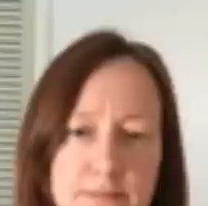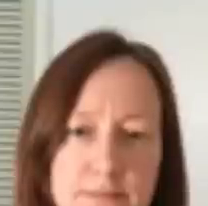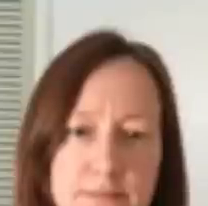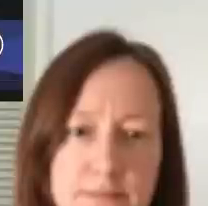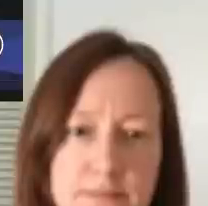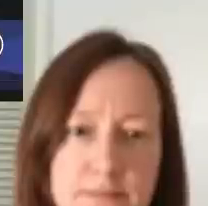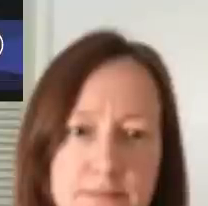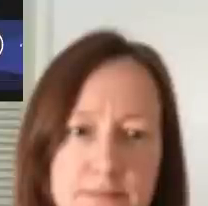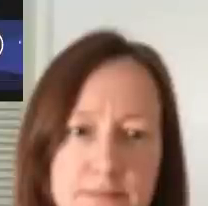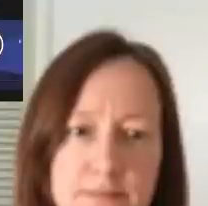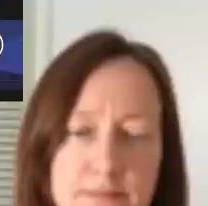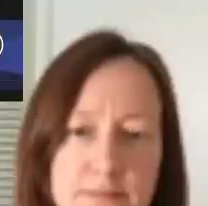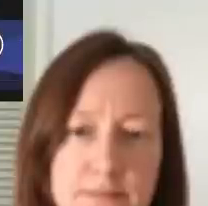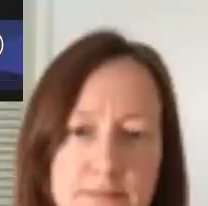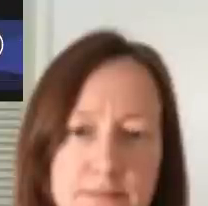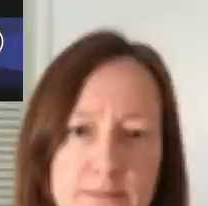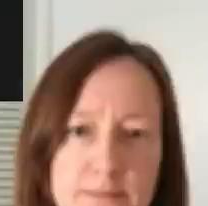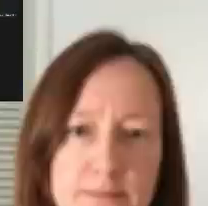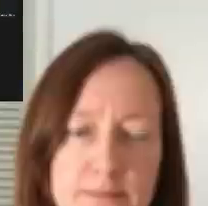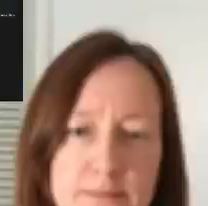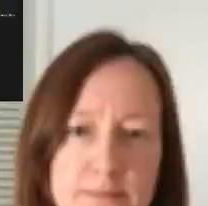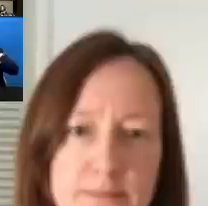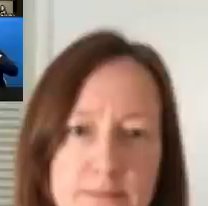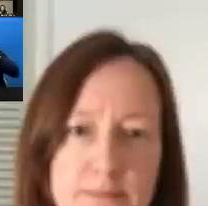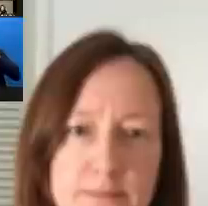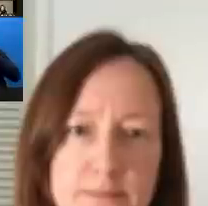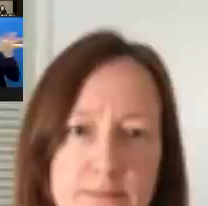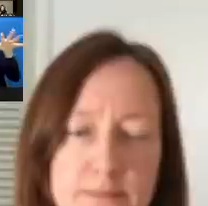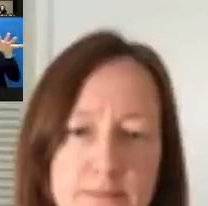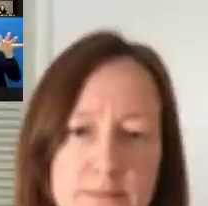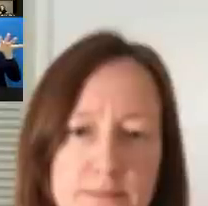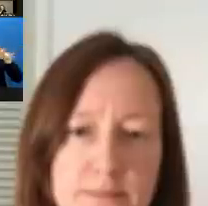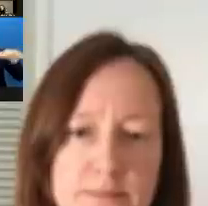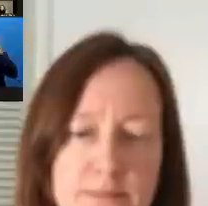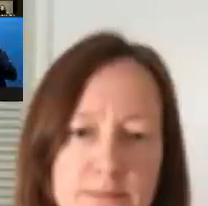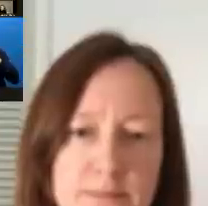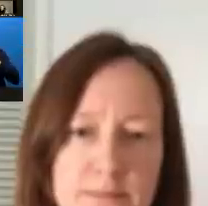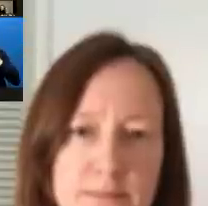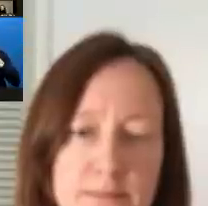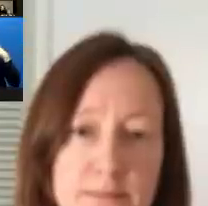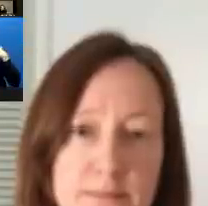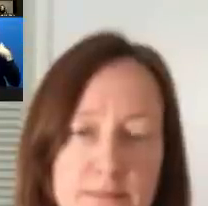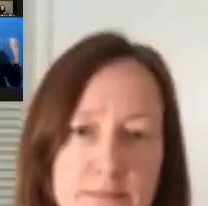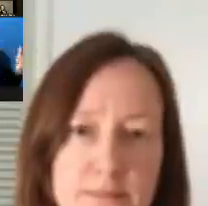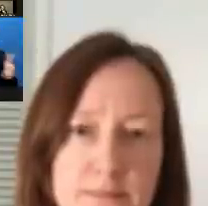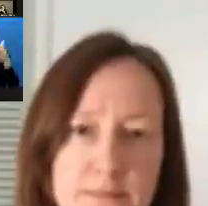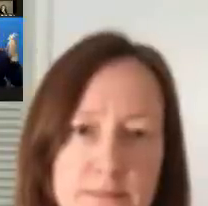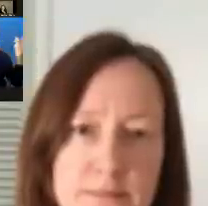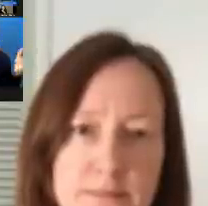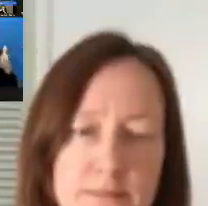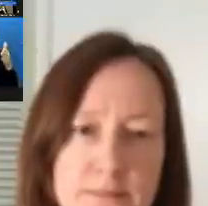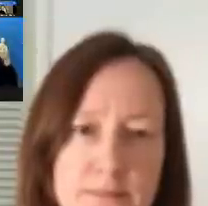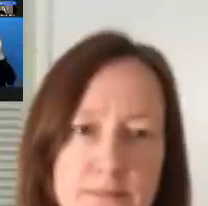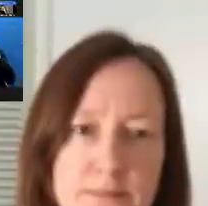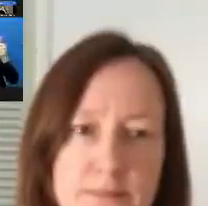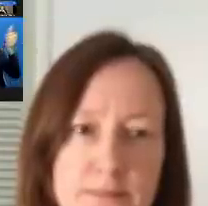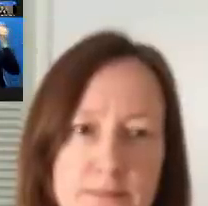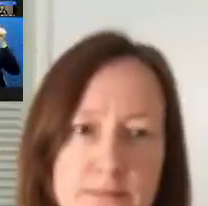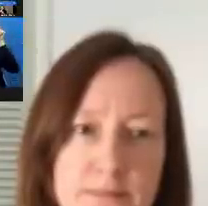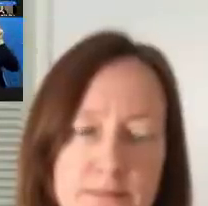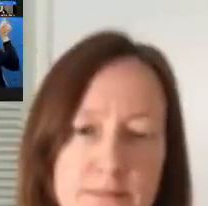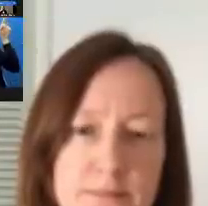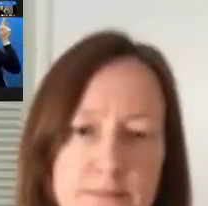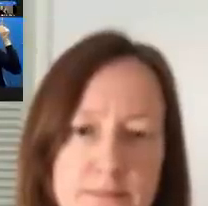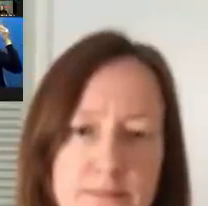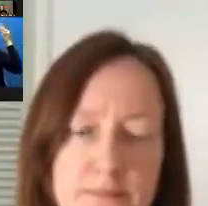have conversations with and to, you know, listen to the experts like you have gathered here today who are giving really good sound advice about what